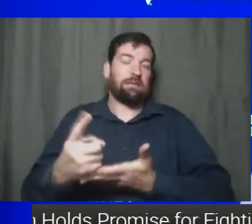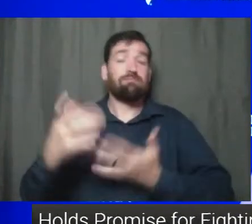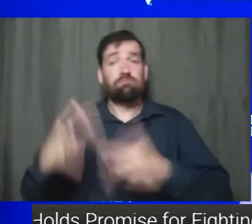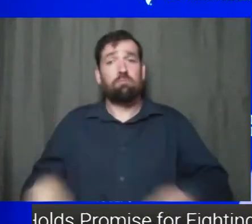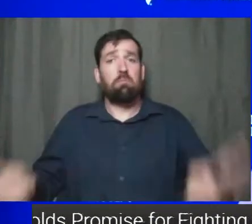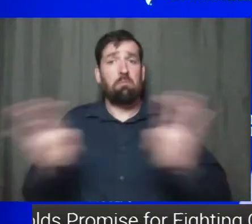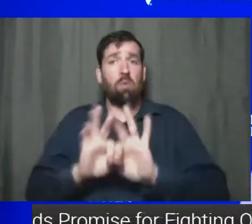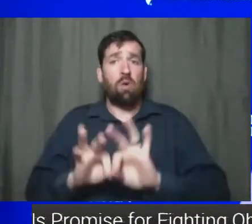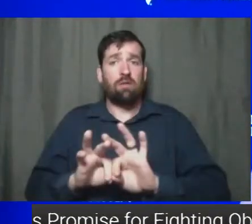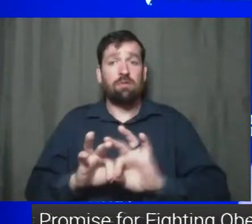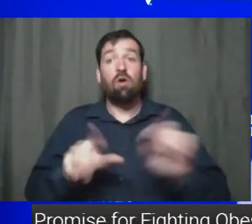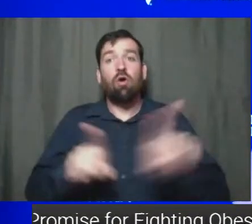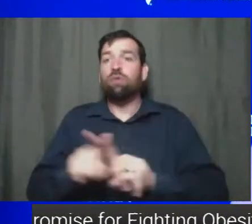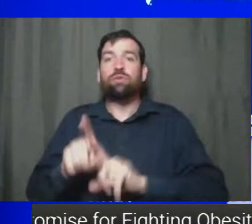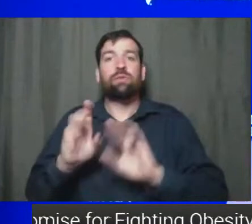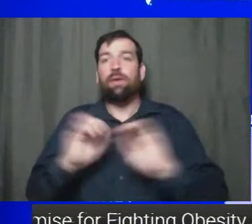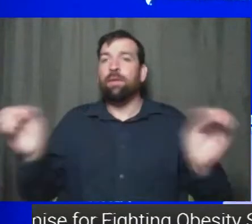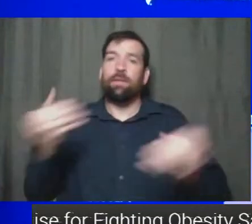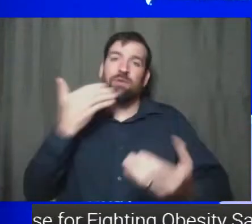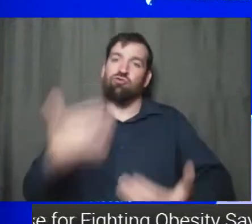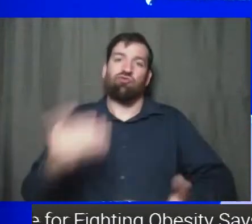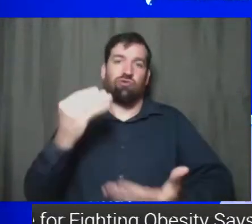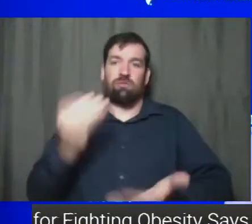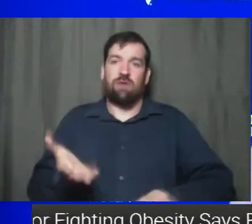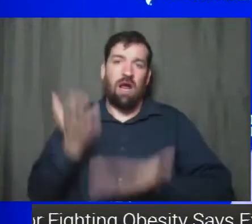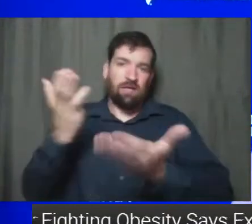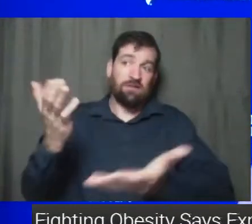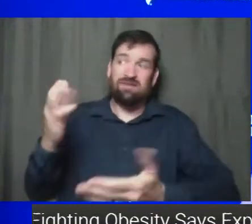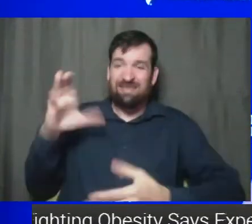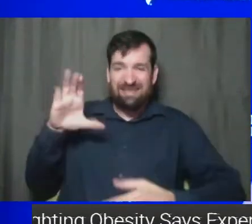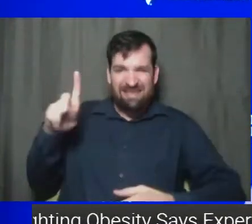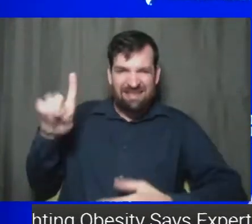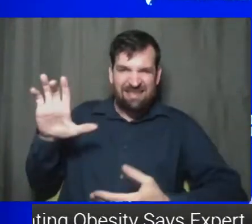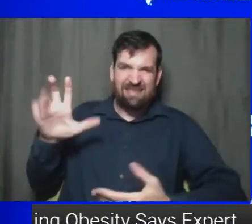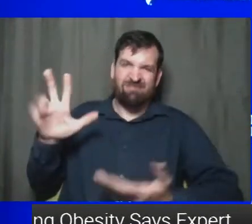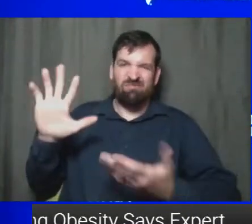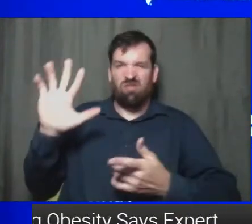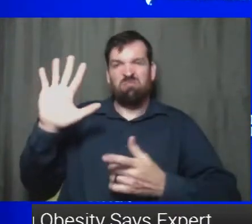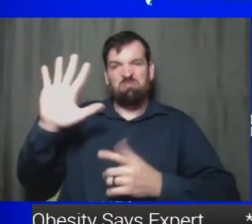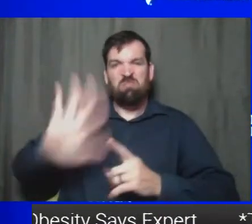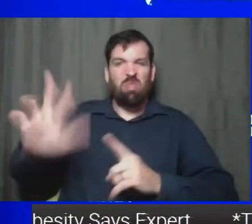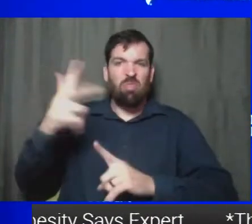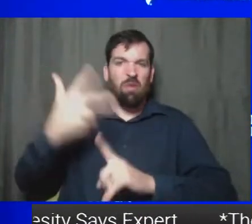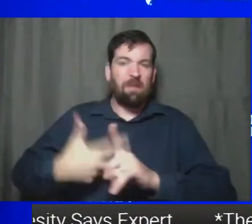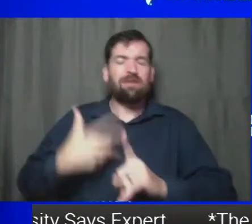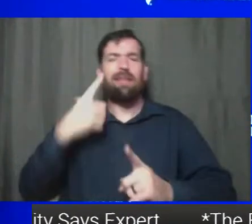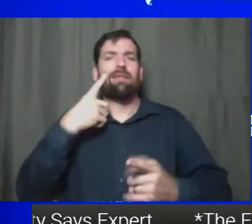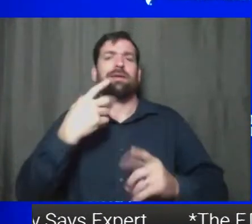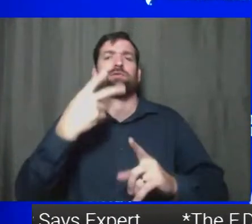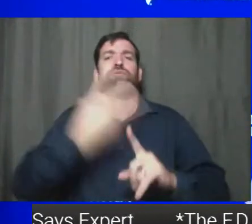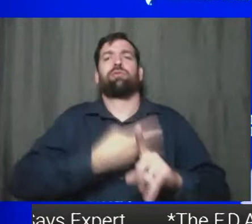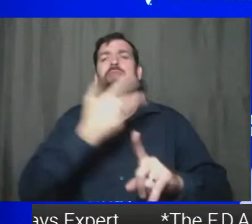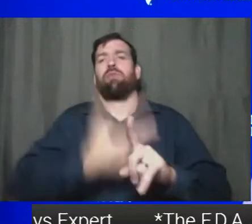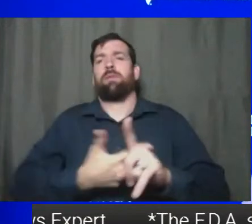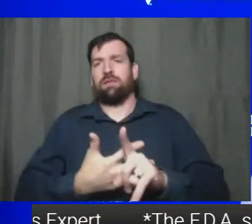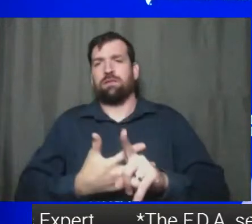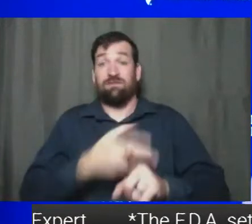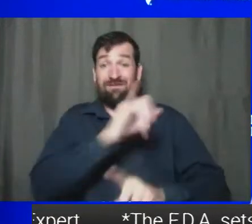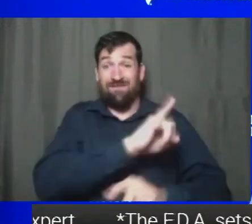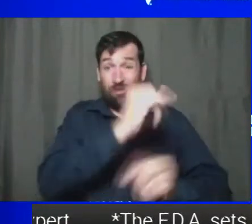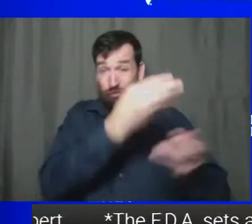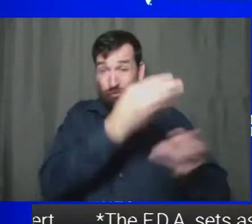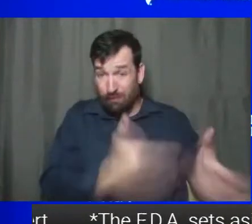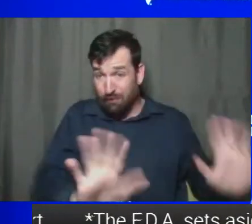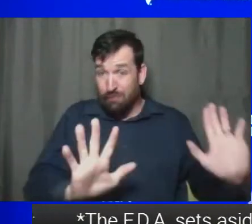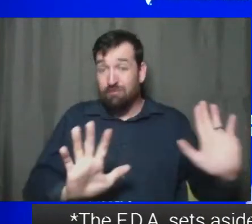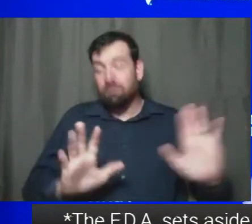Again, no good guidance. The CDC would say 3 months. I think any time in that 2 to 3 month period after that infection is a reasonable